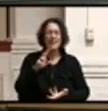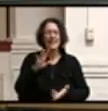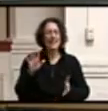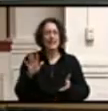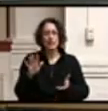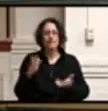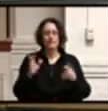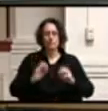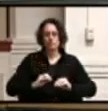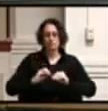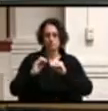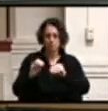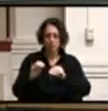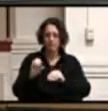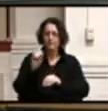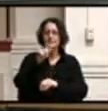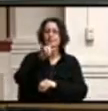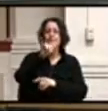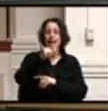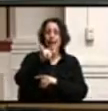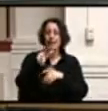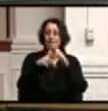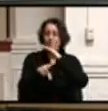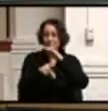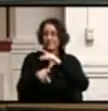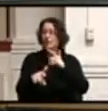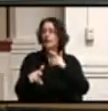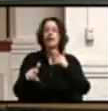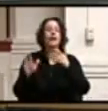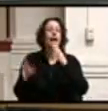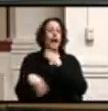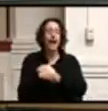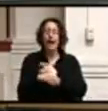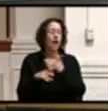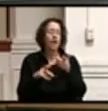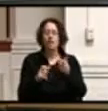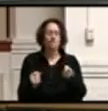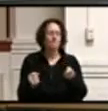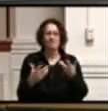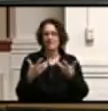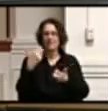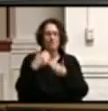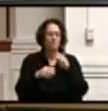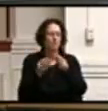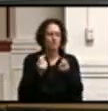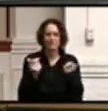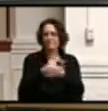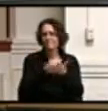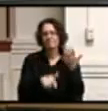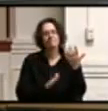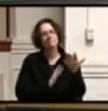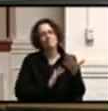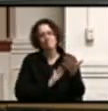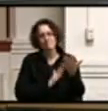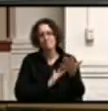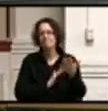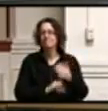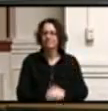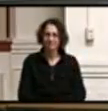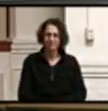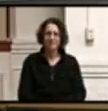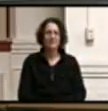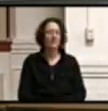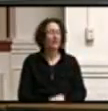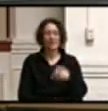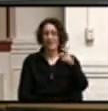We've added on the Sally Port. This is really solving a lot of problems here at the Municipal Center, and it's a